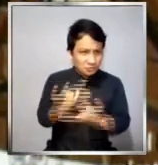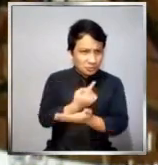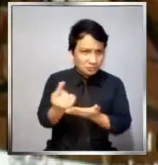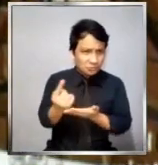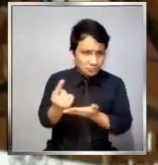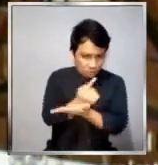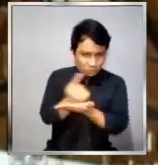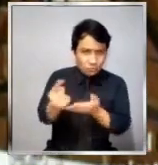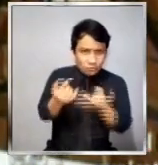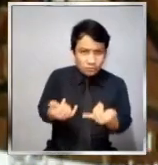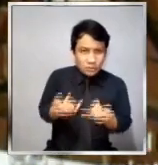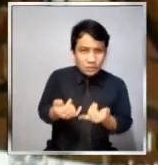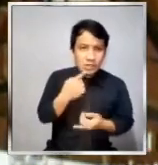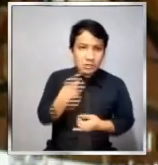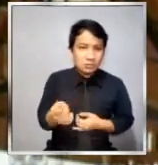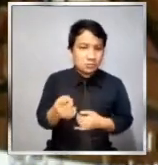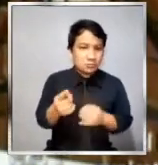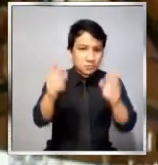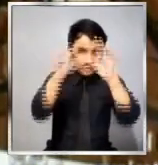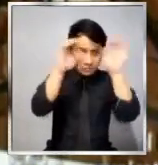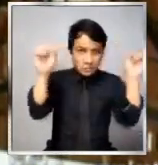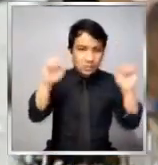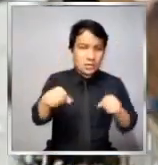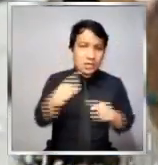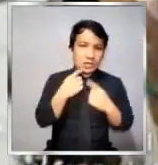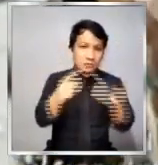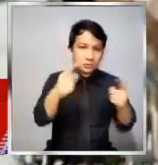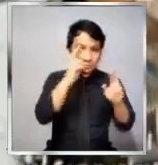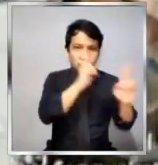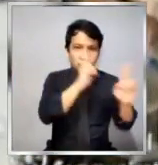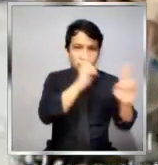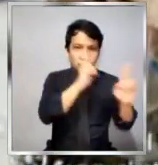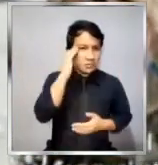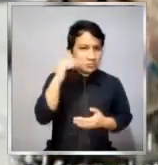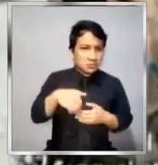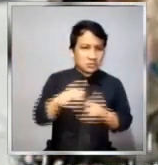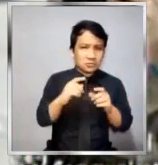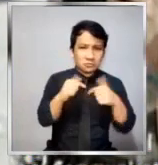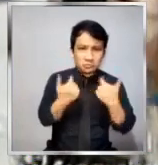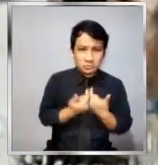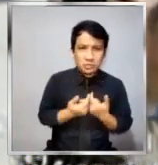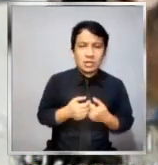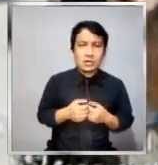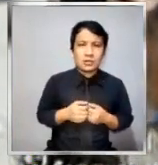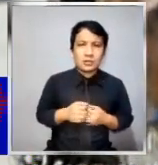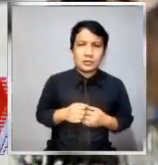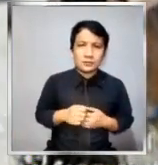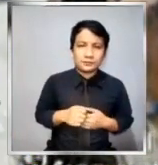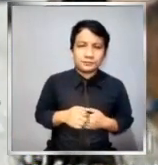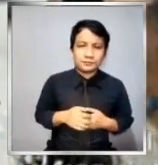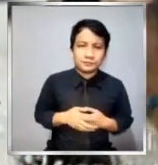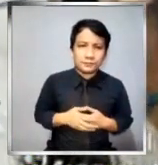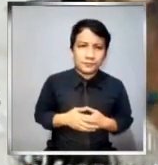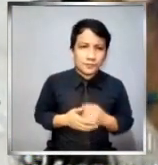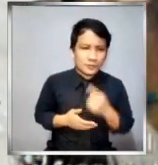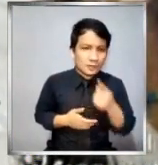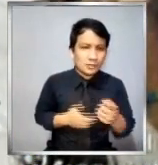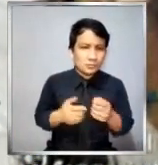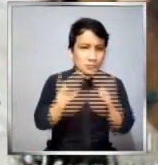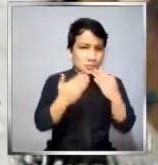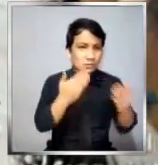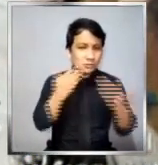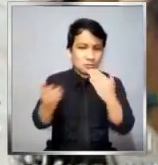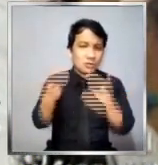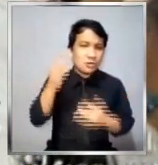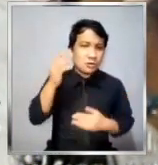Mr. President. Yun lang po, Mr. President. Thank you. Thank you, Secretary Lorenzana. Secretary Doge.